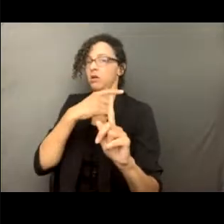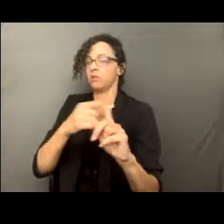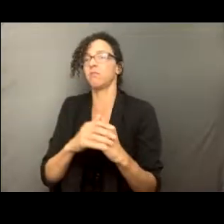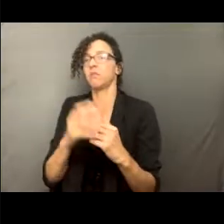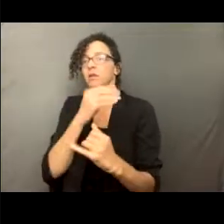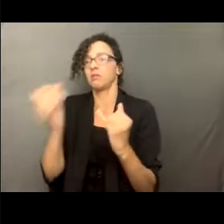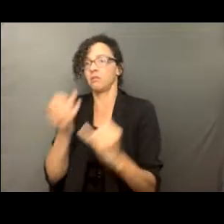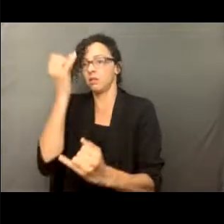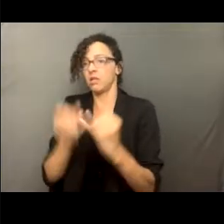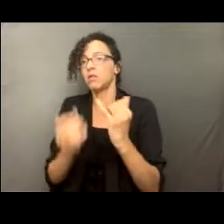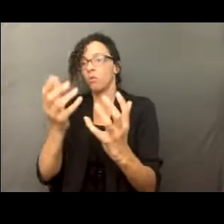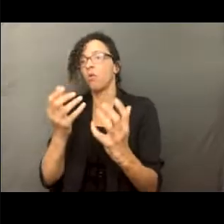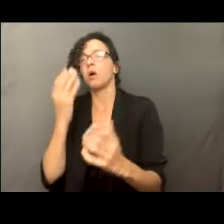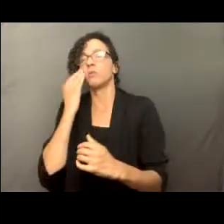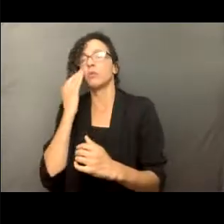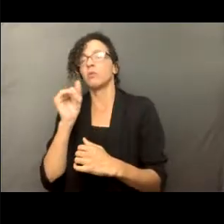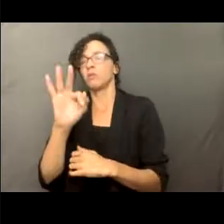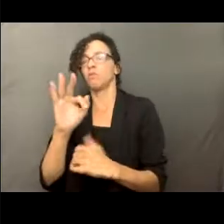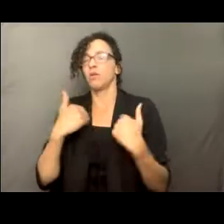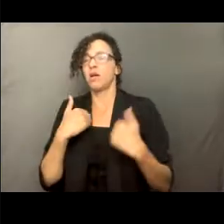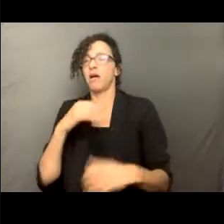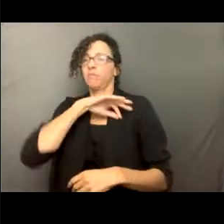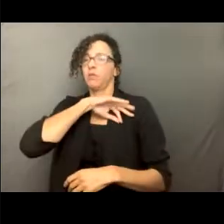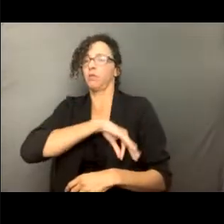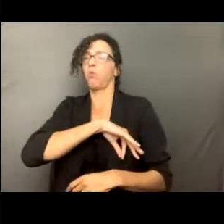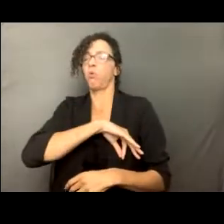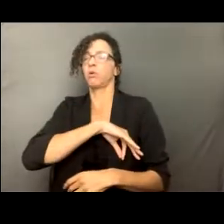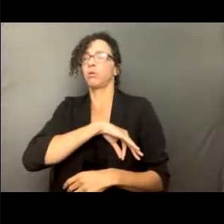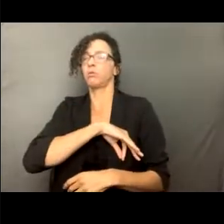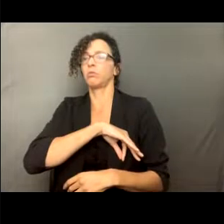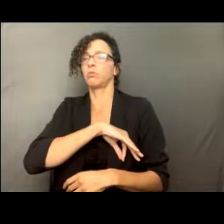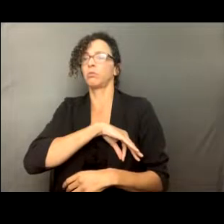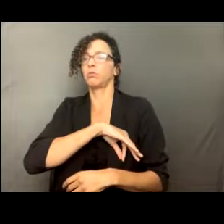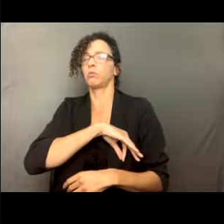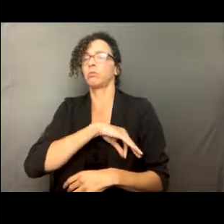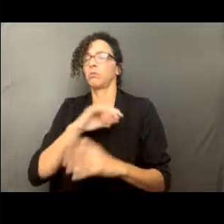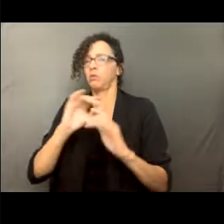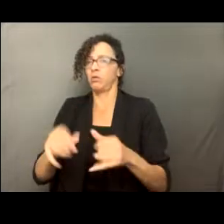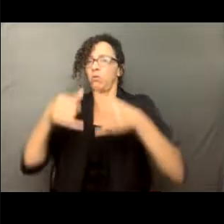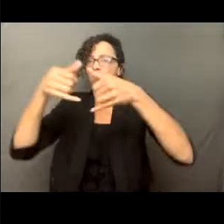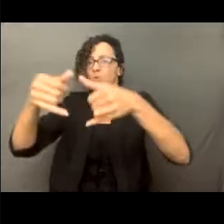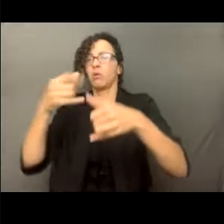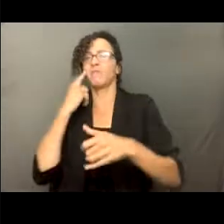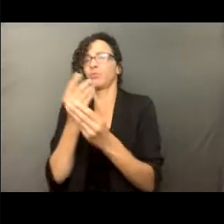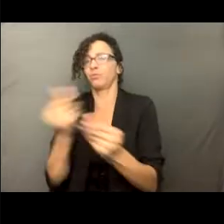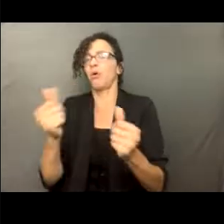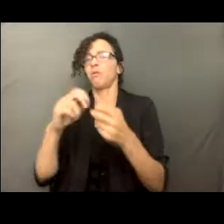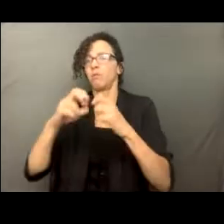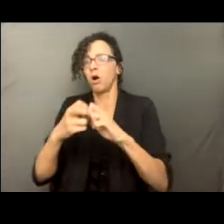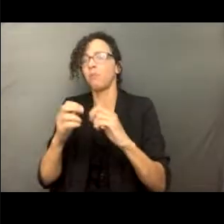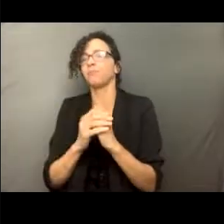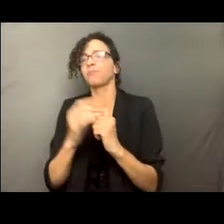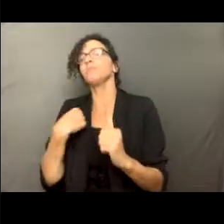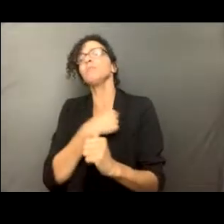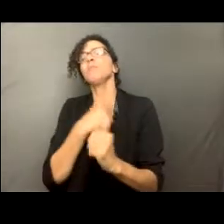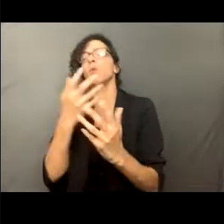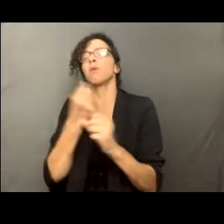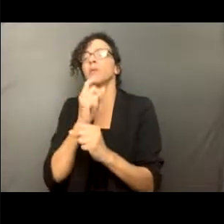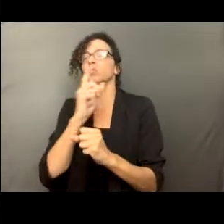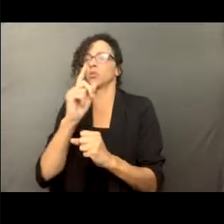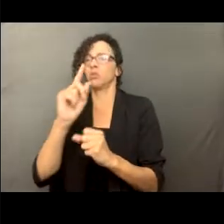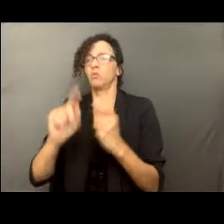the problem? I want to make sure that we're creating these equity indexes and that when you actually provide equity, then